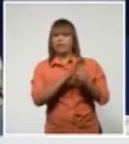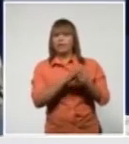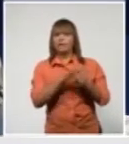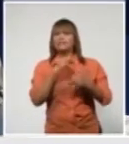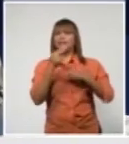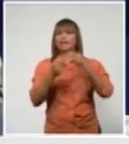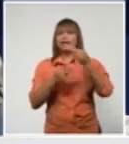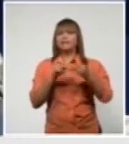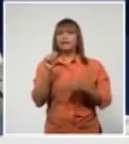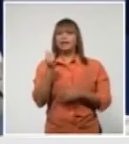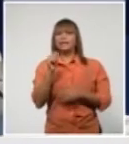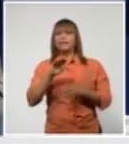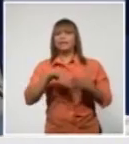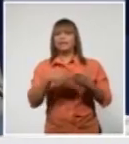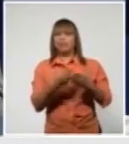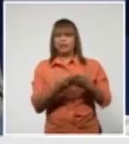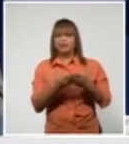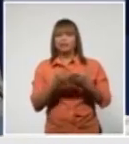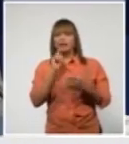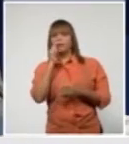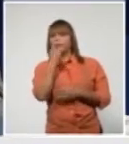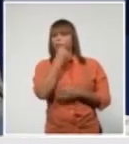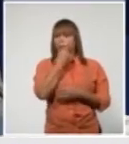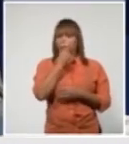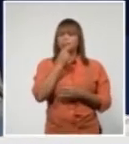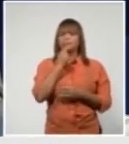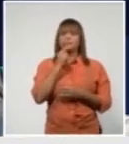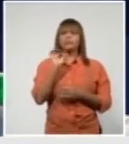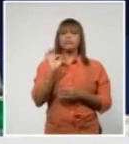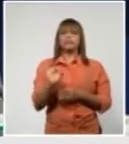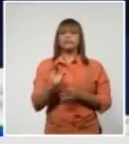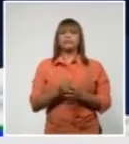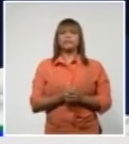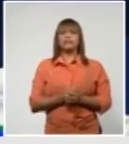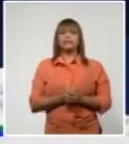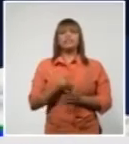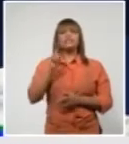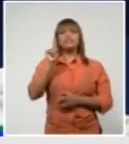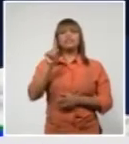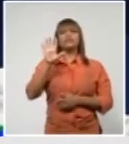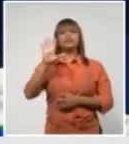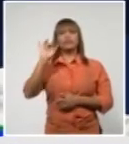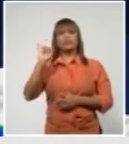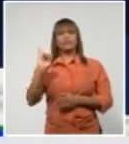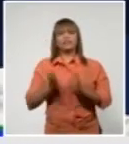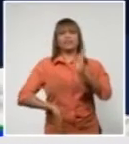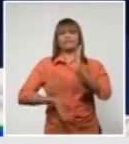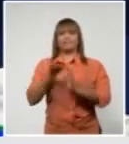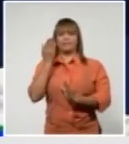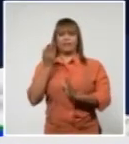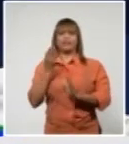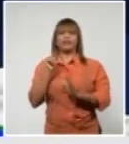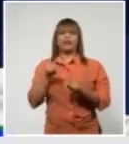Camagüey, and 1 person in Granma. This means that, to date,